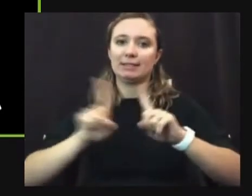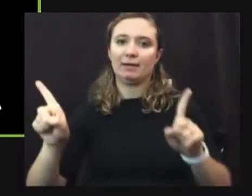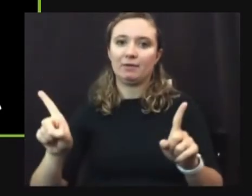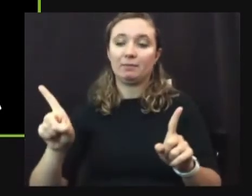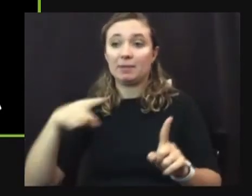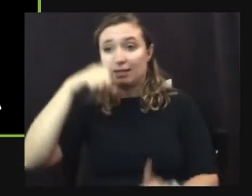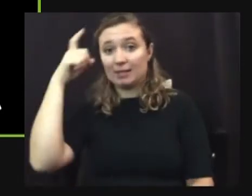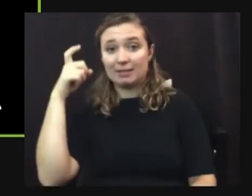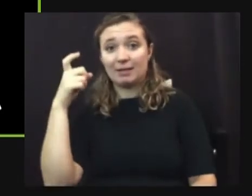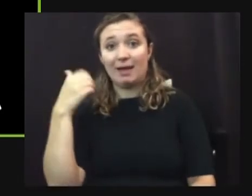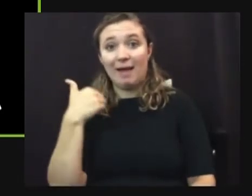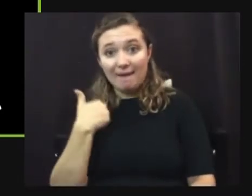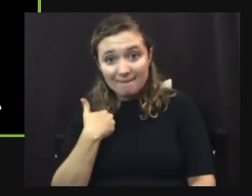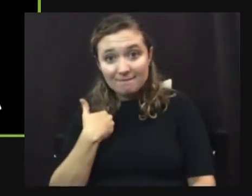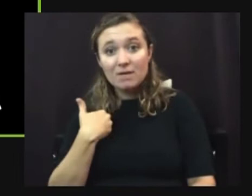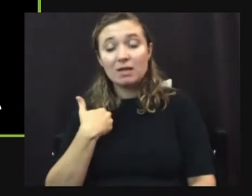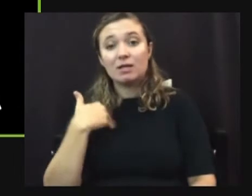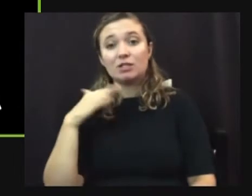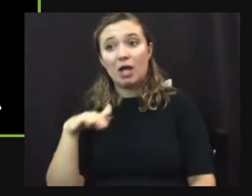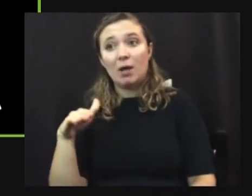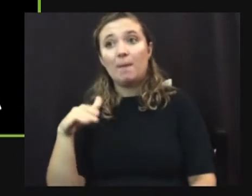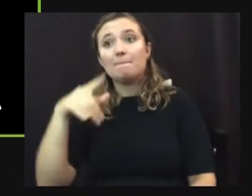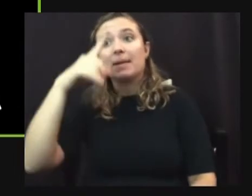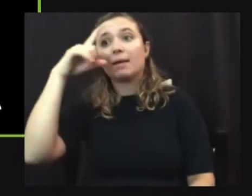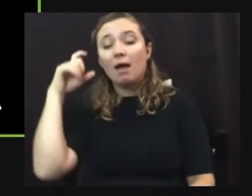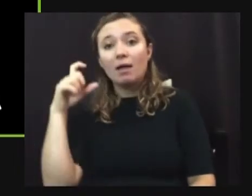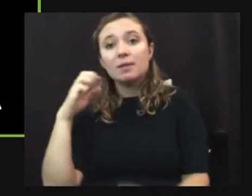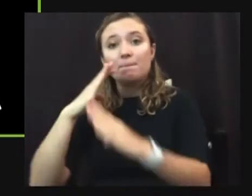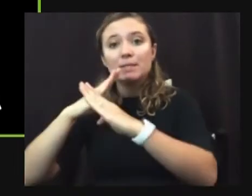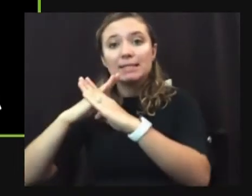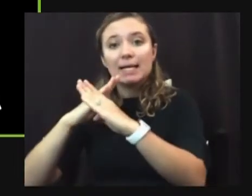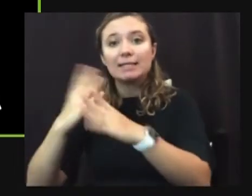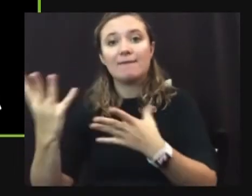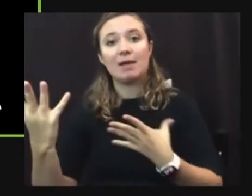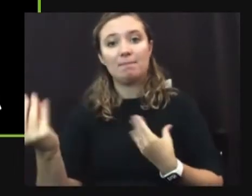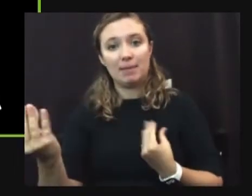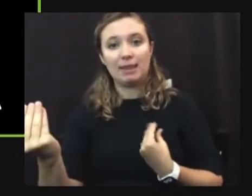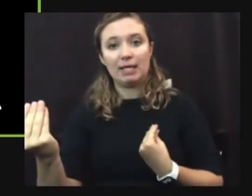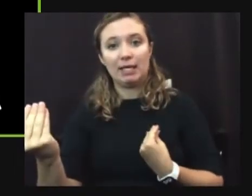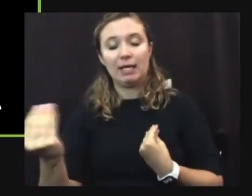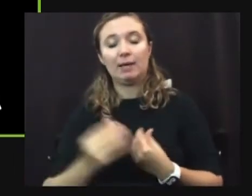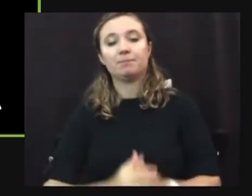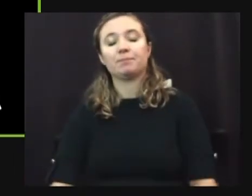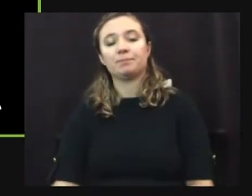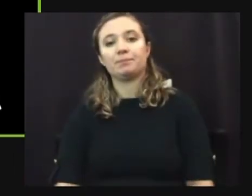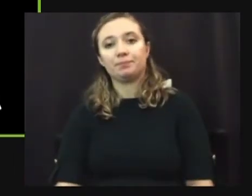child because of protective empathy. It's and